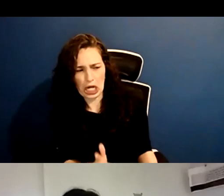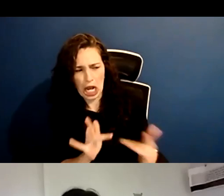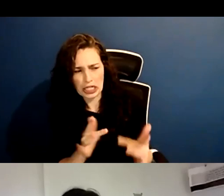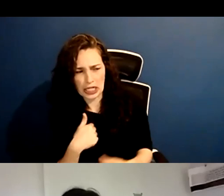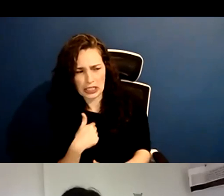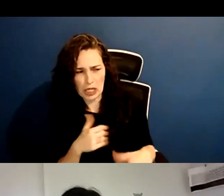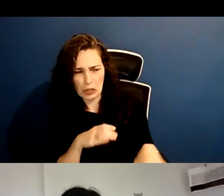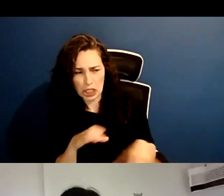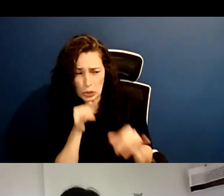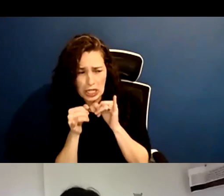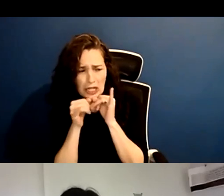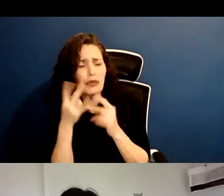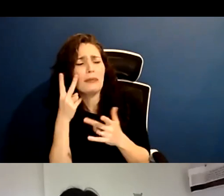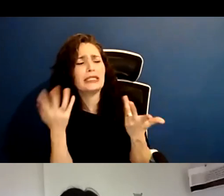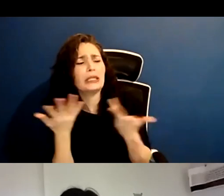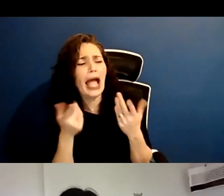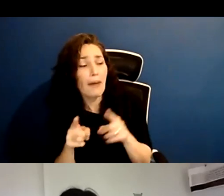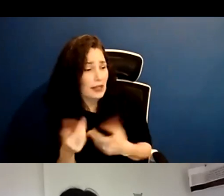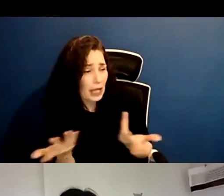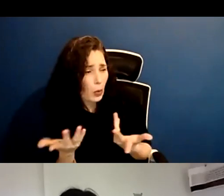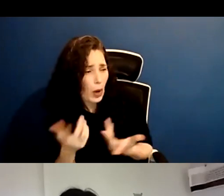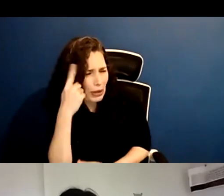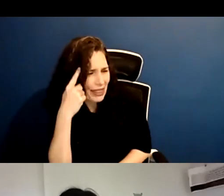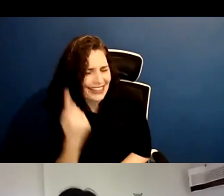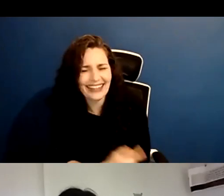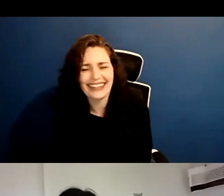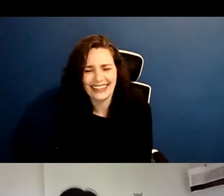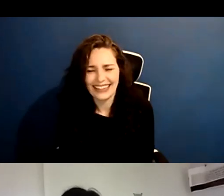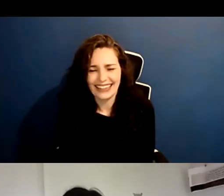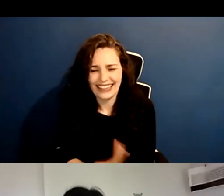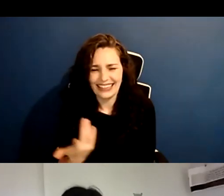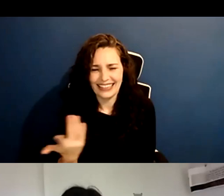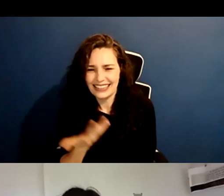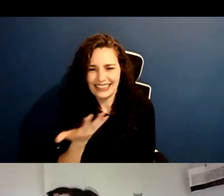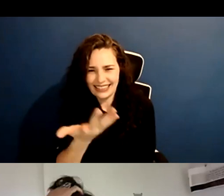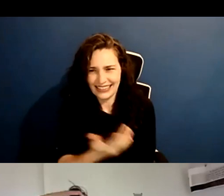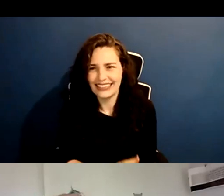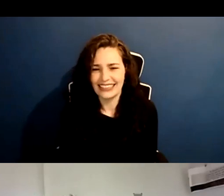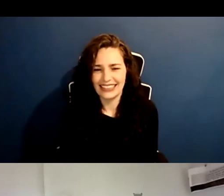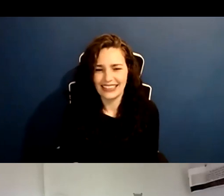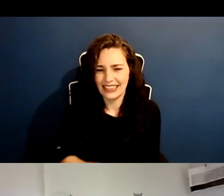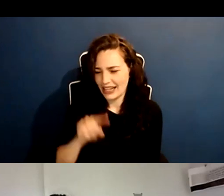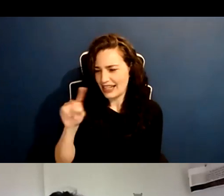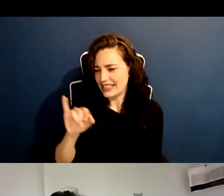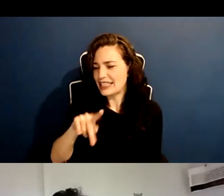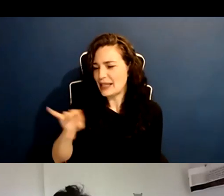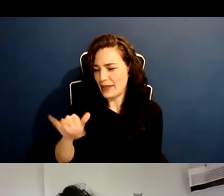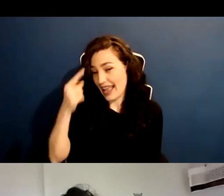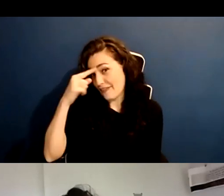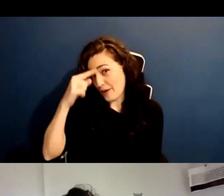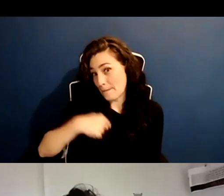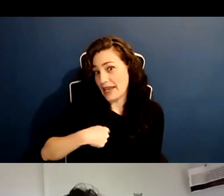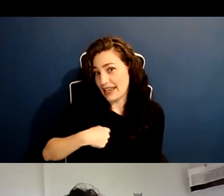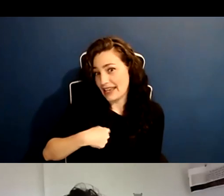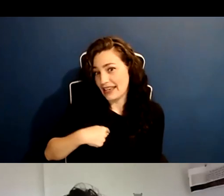probably leave? Yeah, where does it, what goes into the team, For me, yeah. So how, okay.